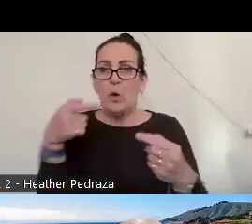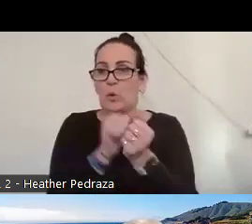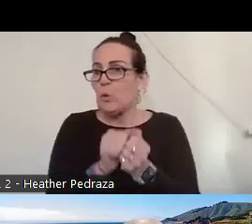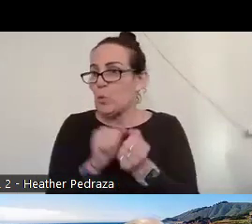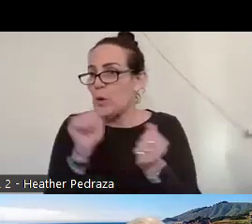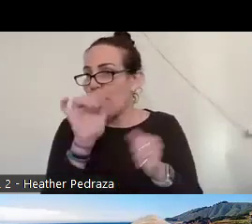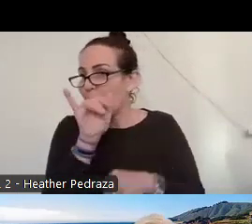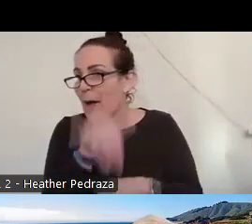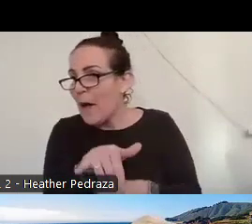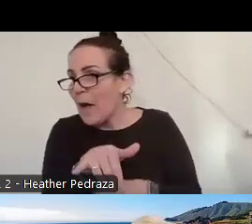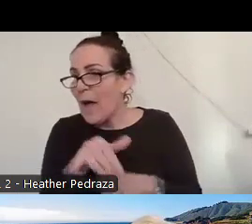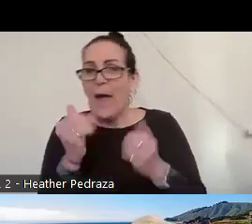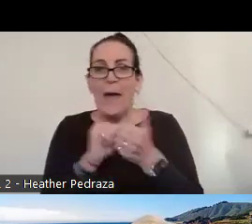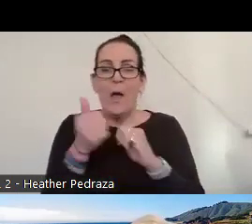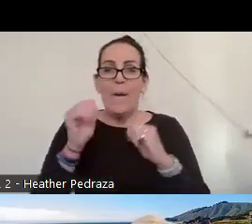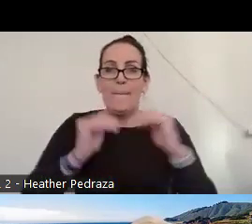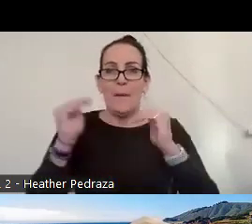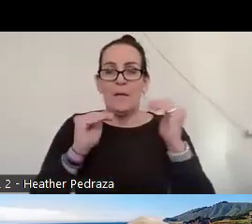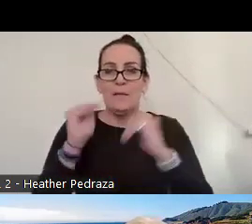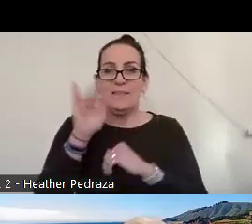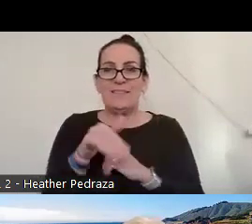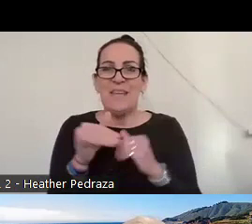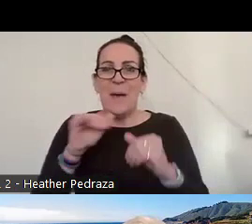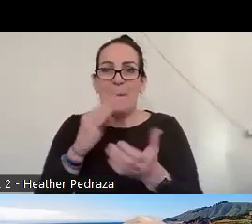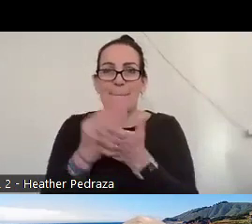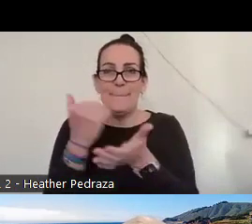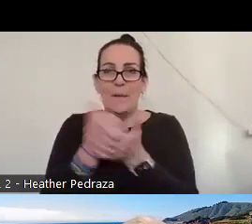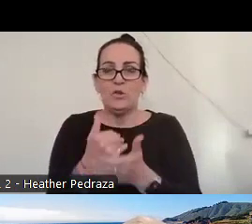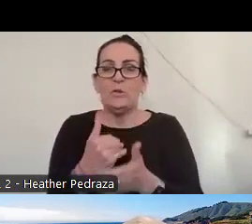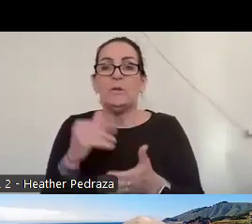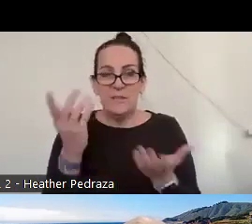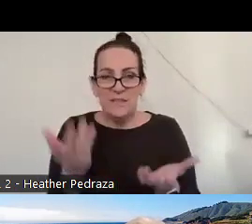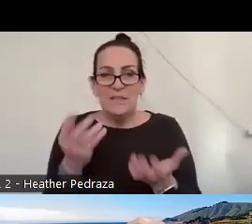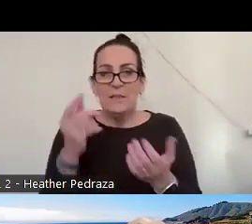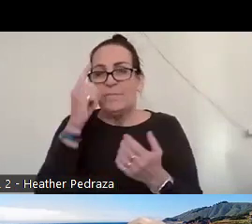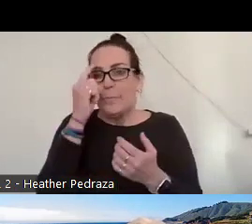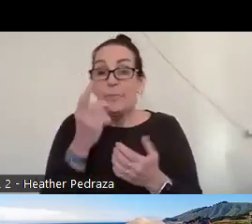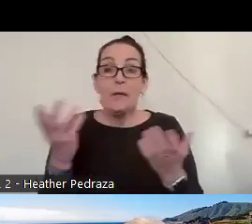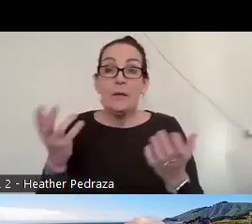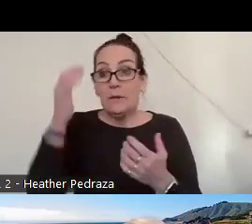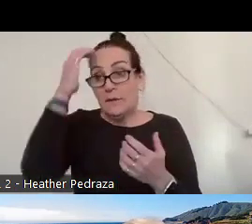figure out how to balance their own budgets. And so